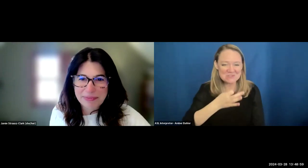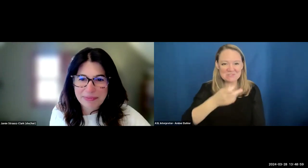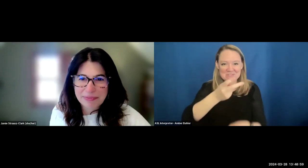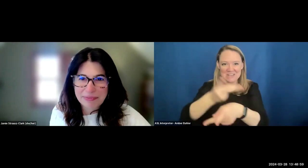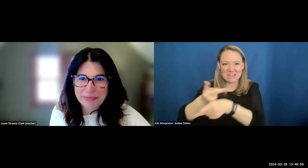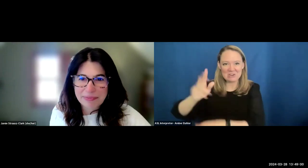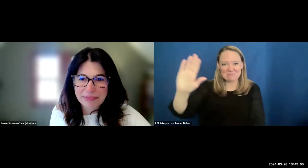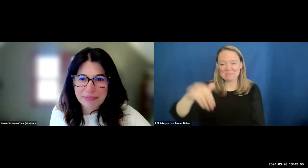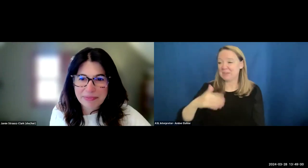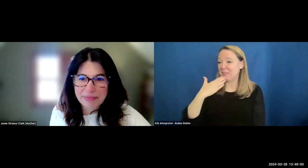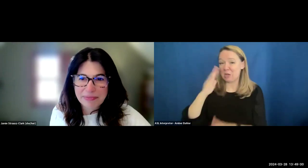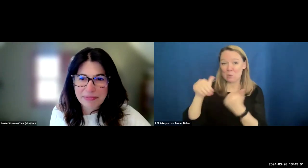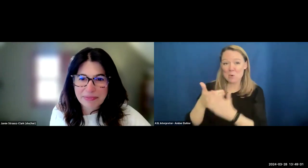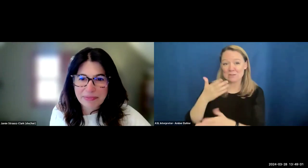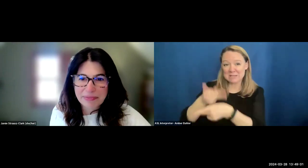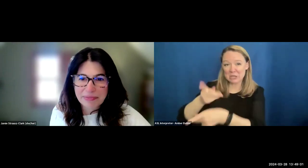care.